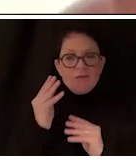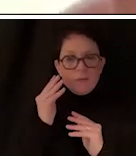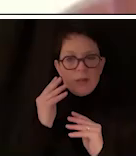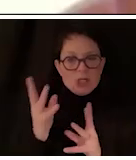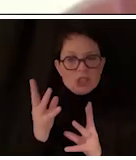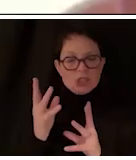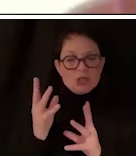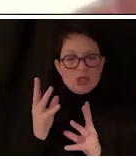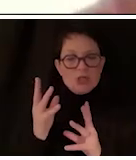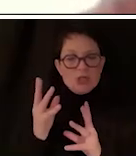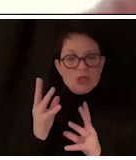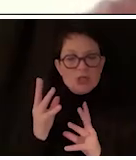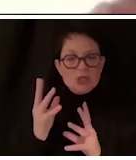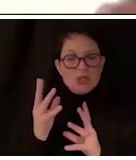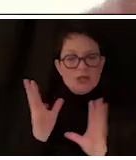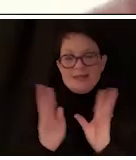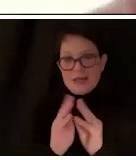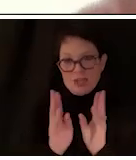um, informational